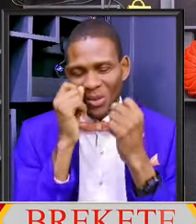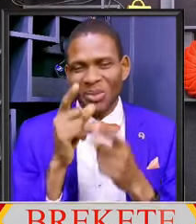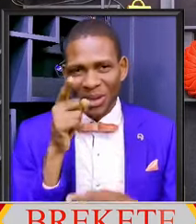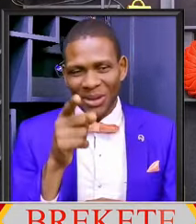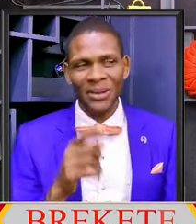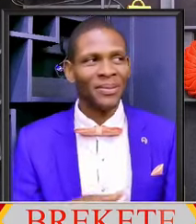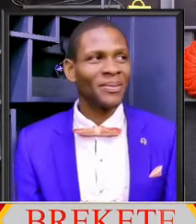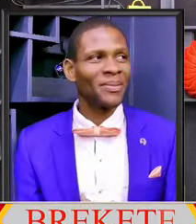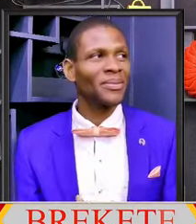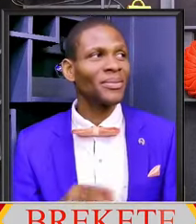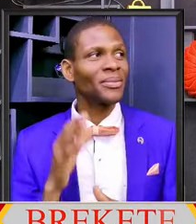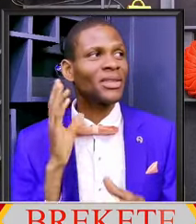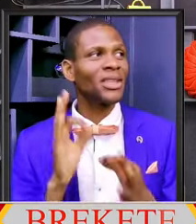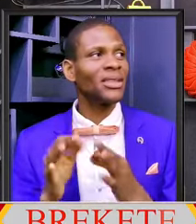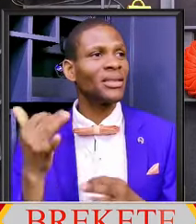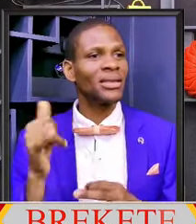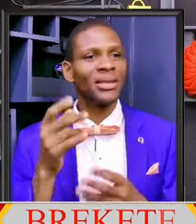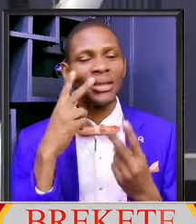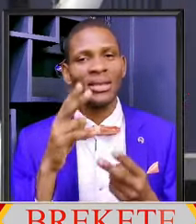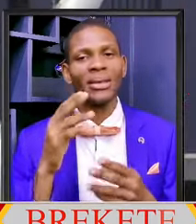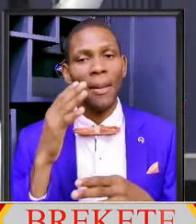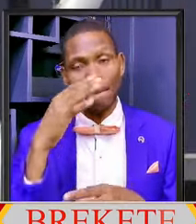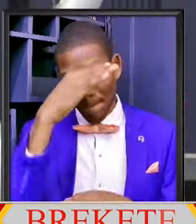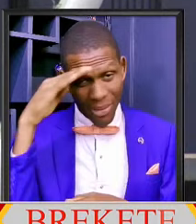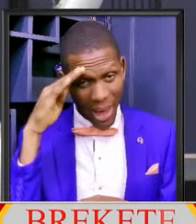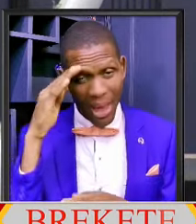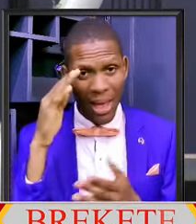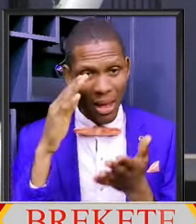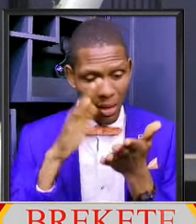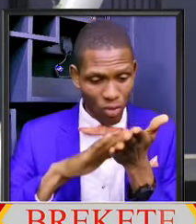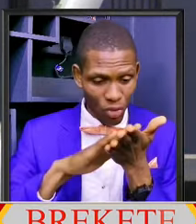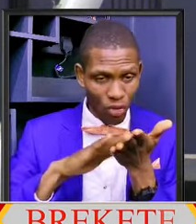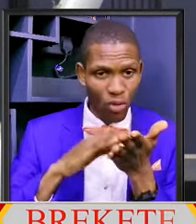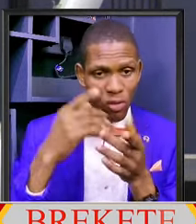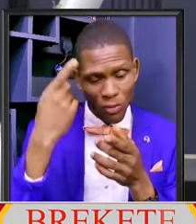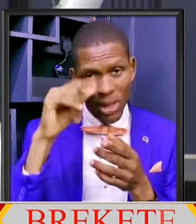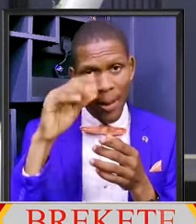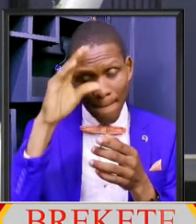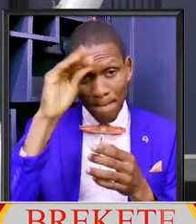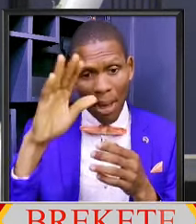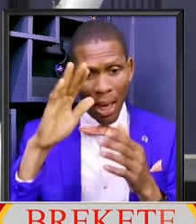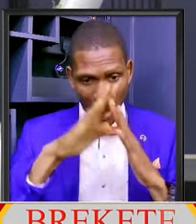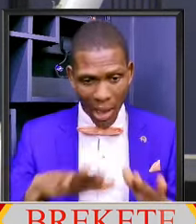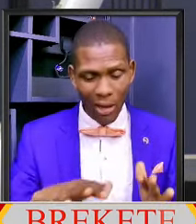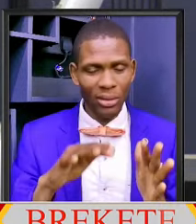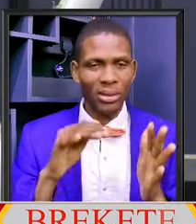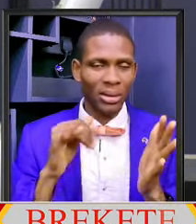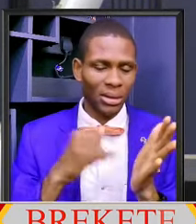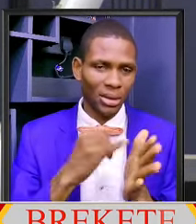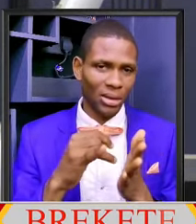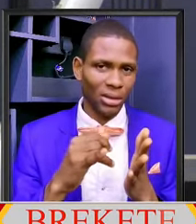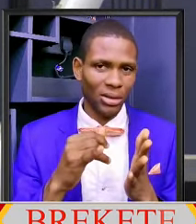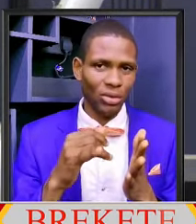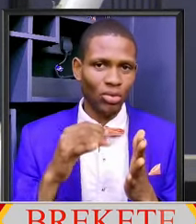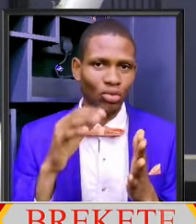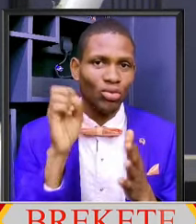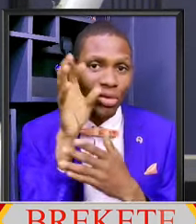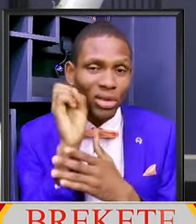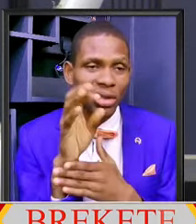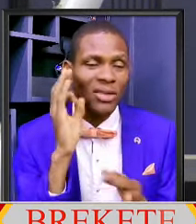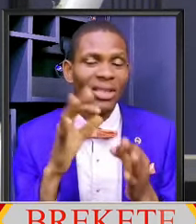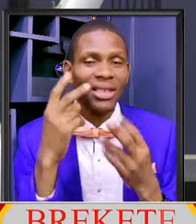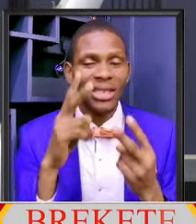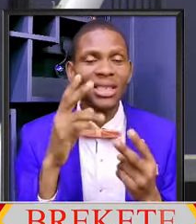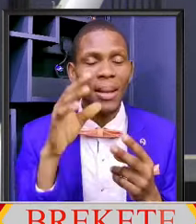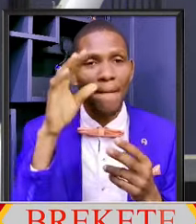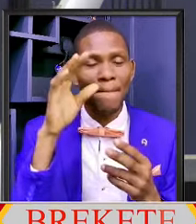Make a shock now. If they see black soap, for man house, na juju. If they see black